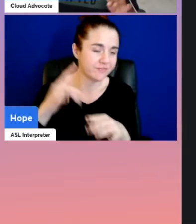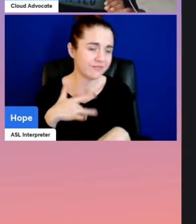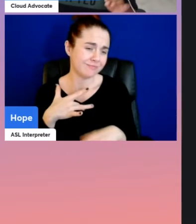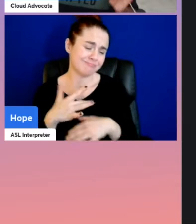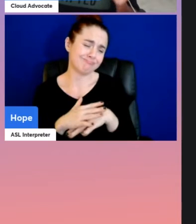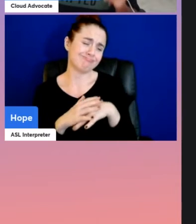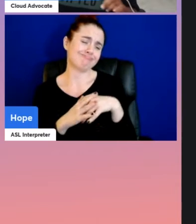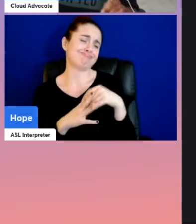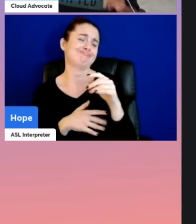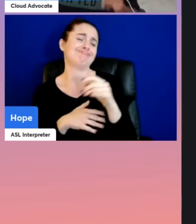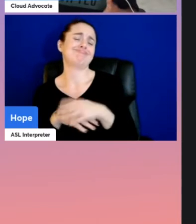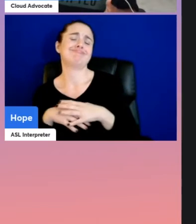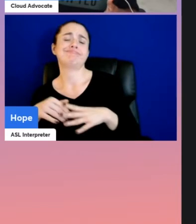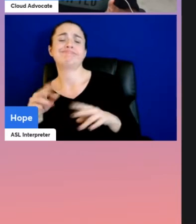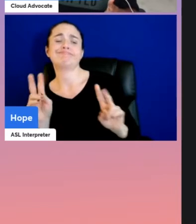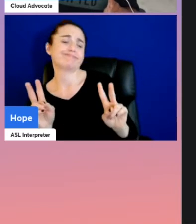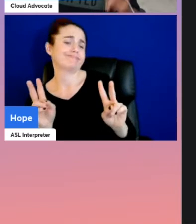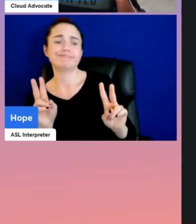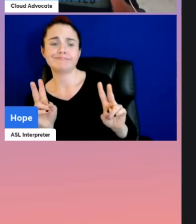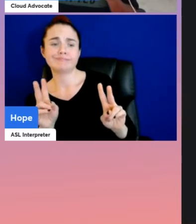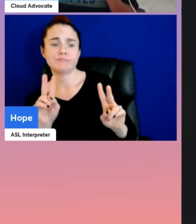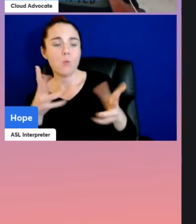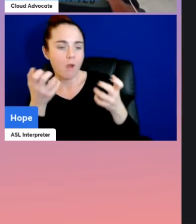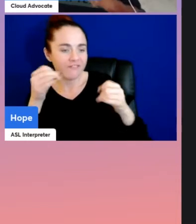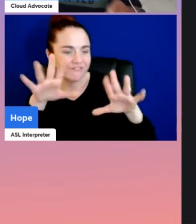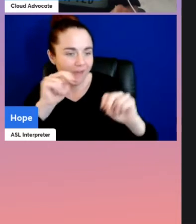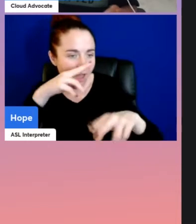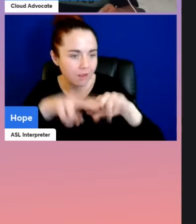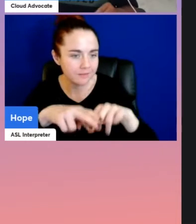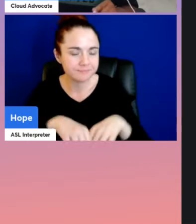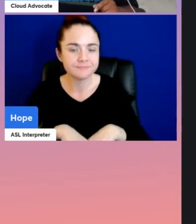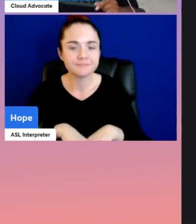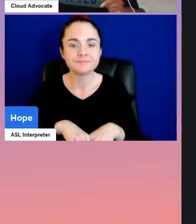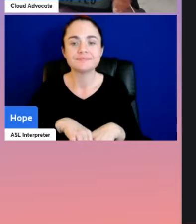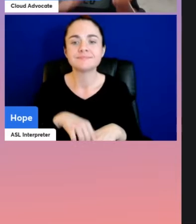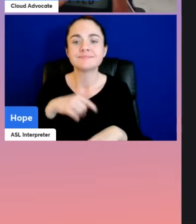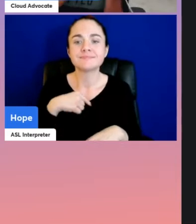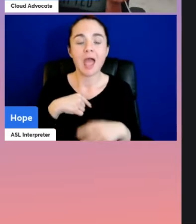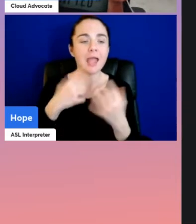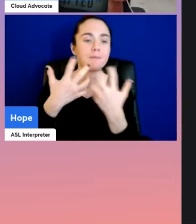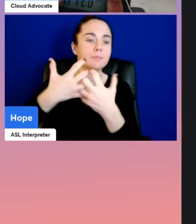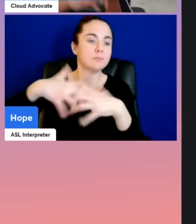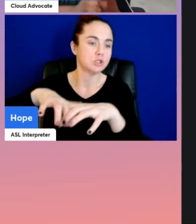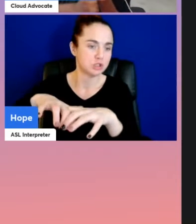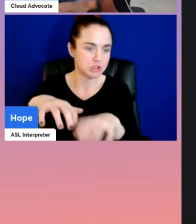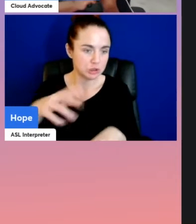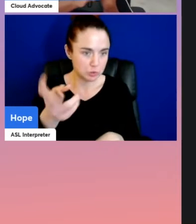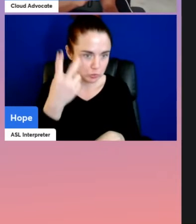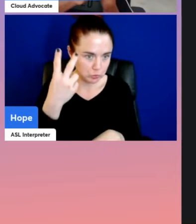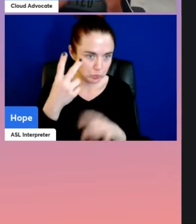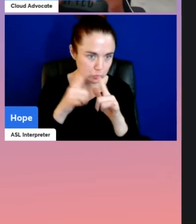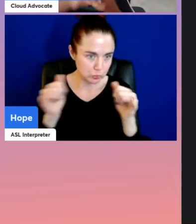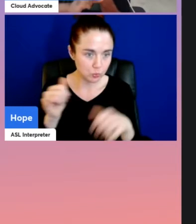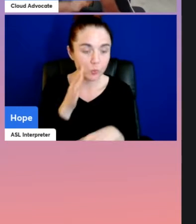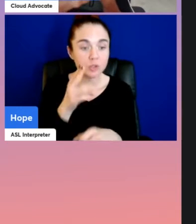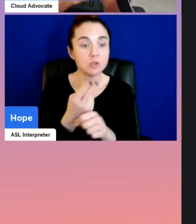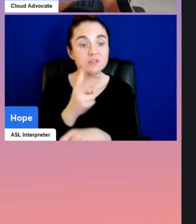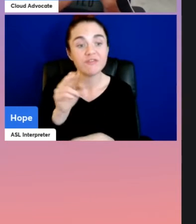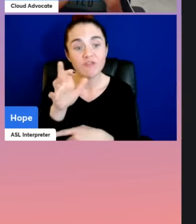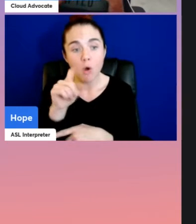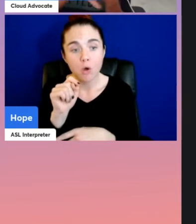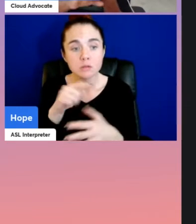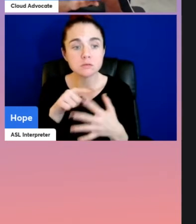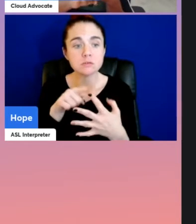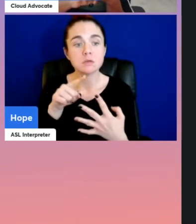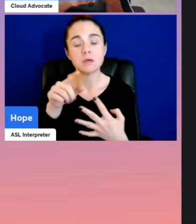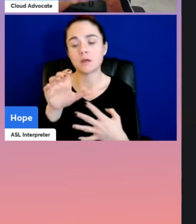4, this is where I start merging HashiCorp tools together. So it'll use Vault, it'll use Console, it'll